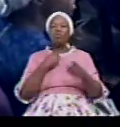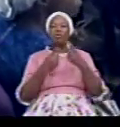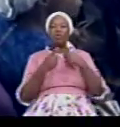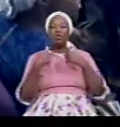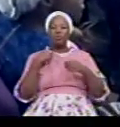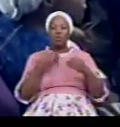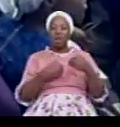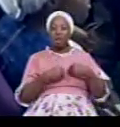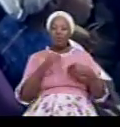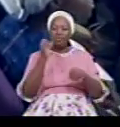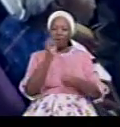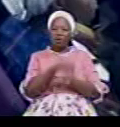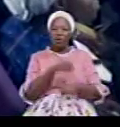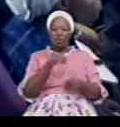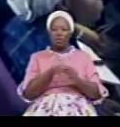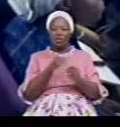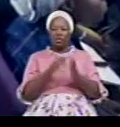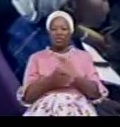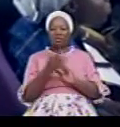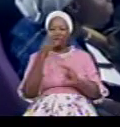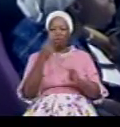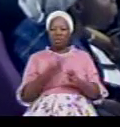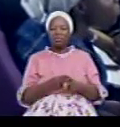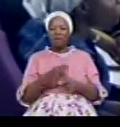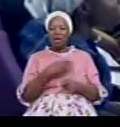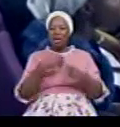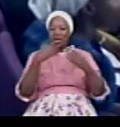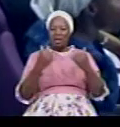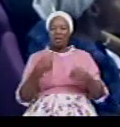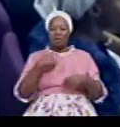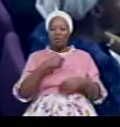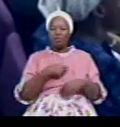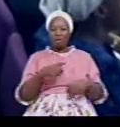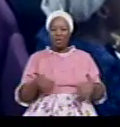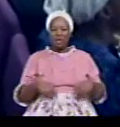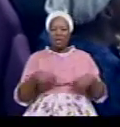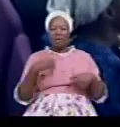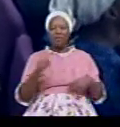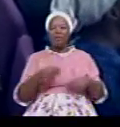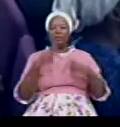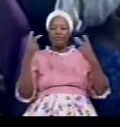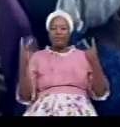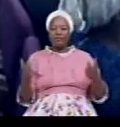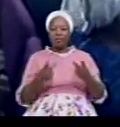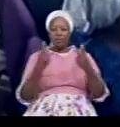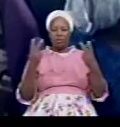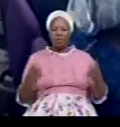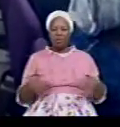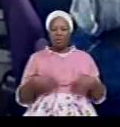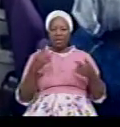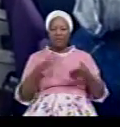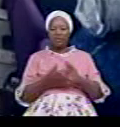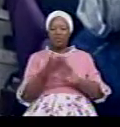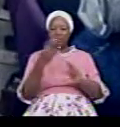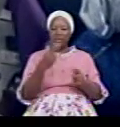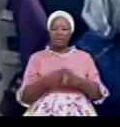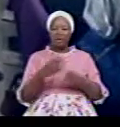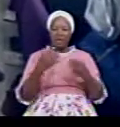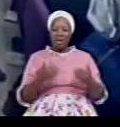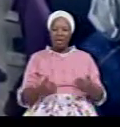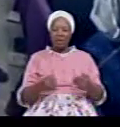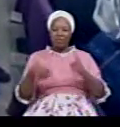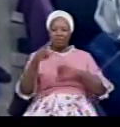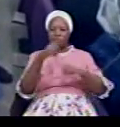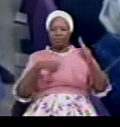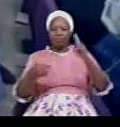overcome. And now we live the victorious life. Now I